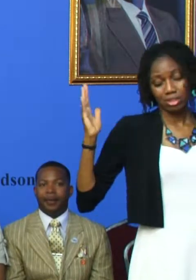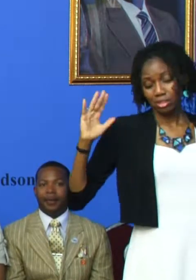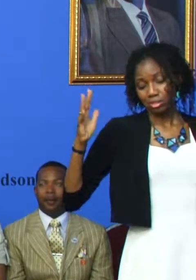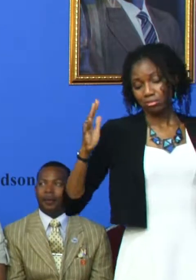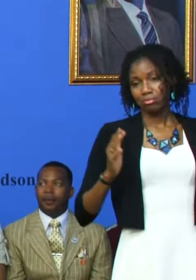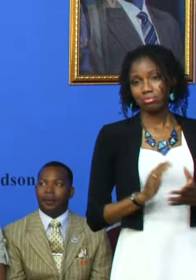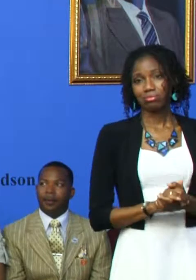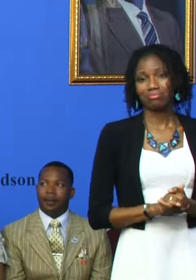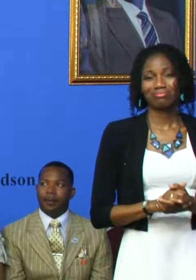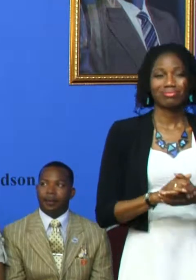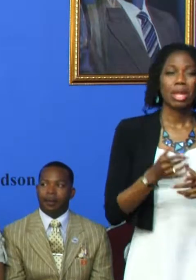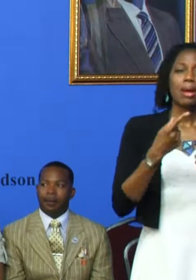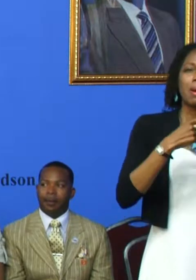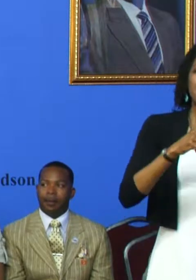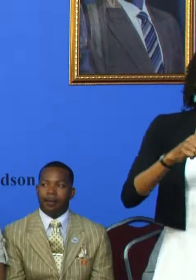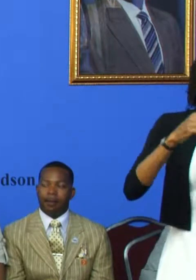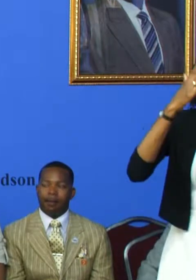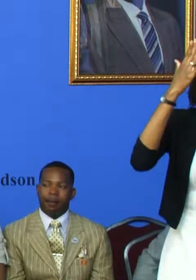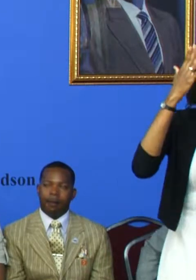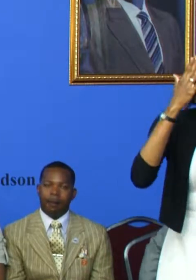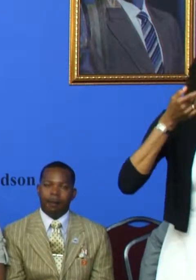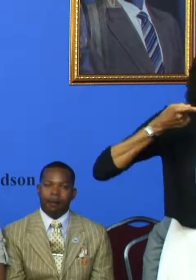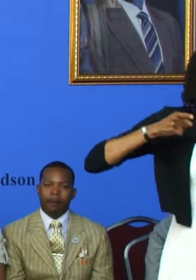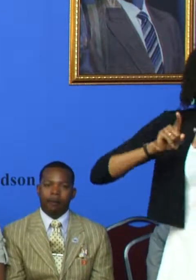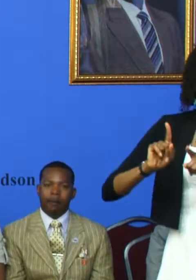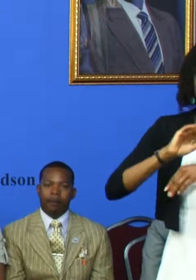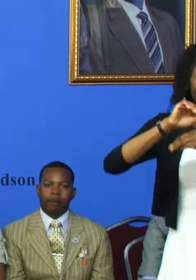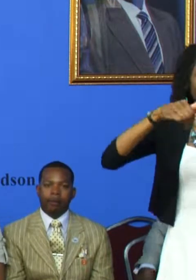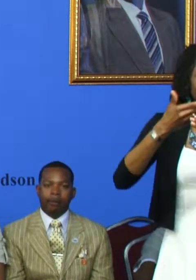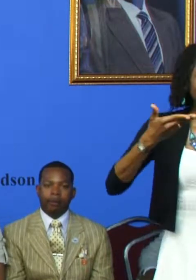But while all of this is going on,